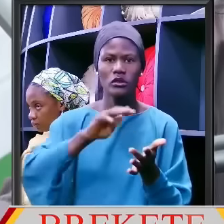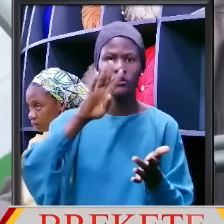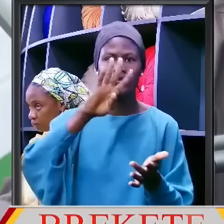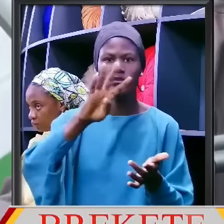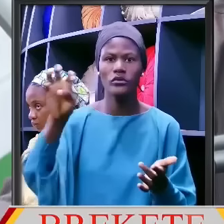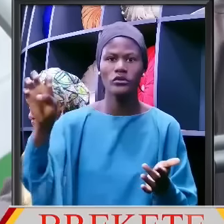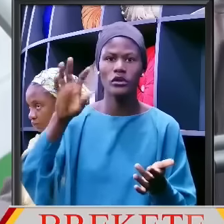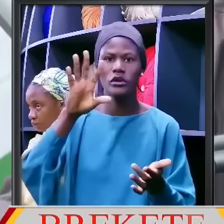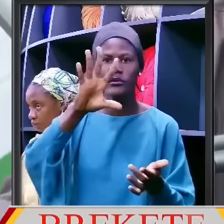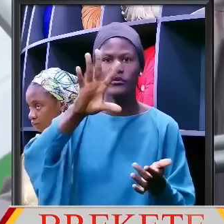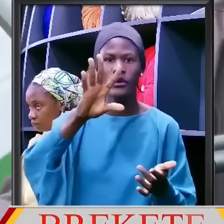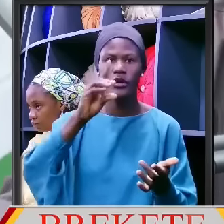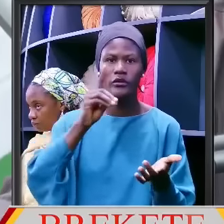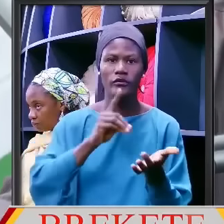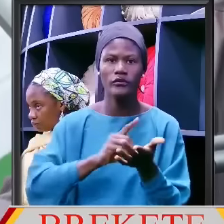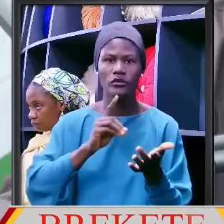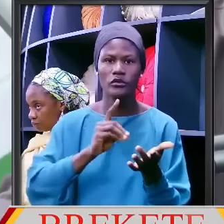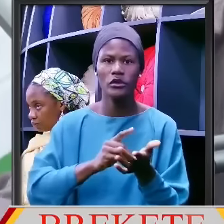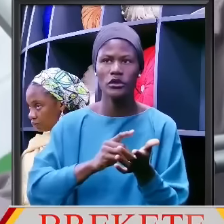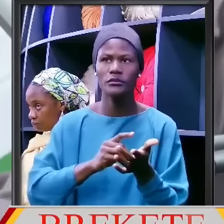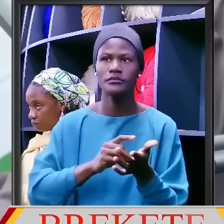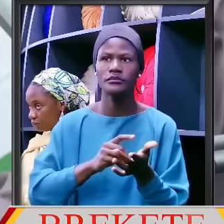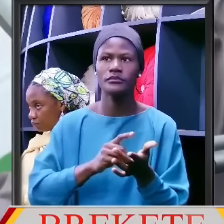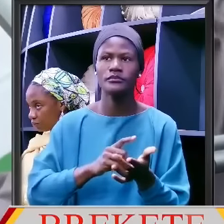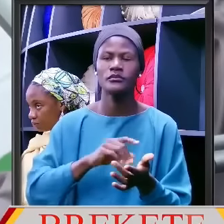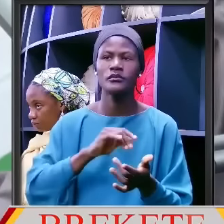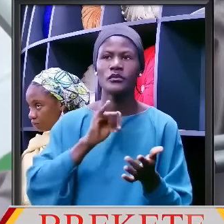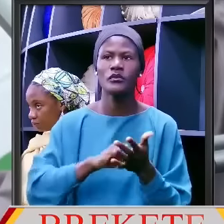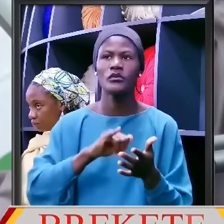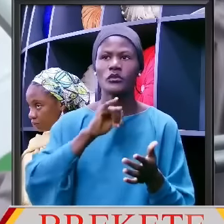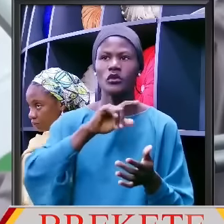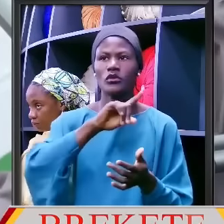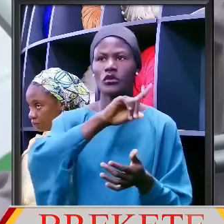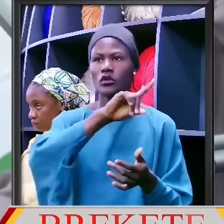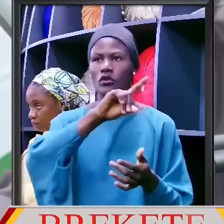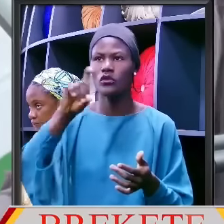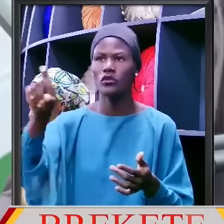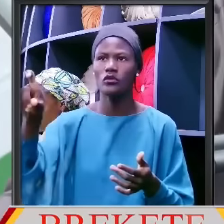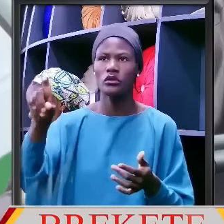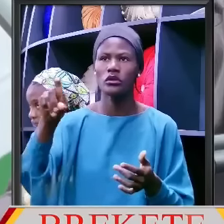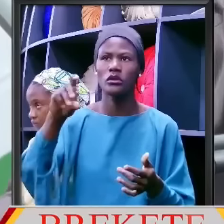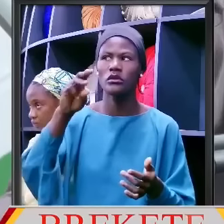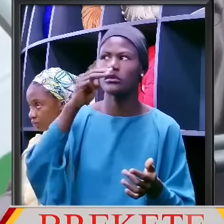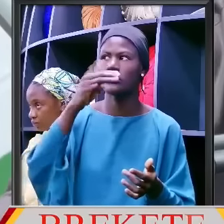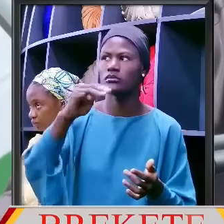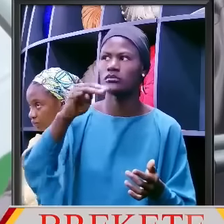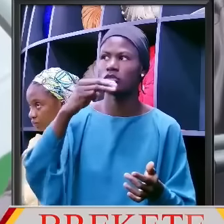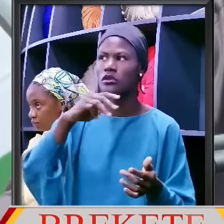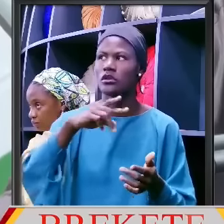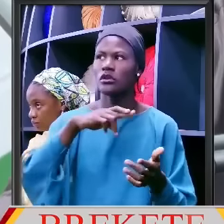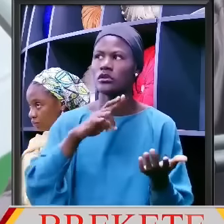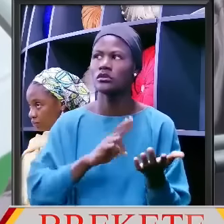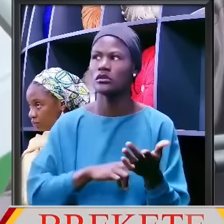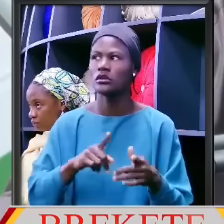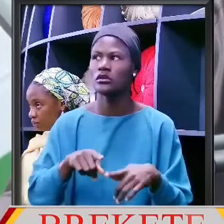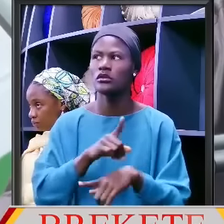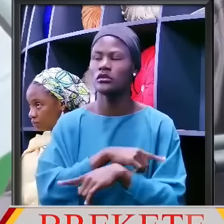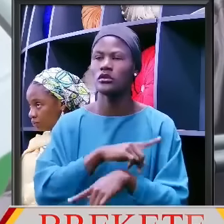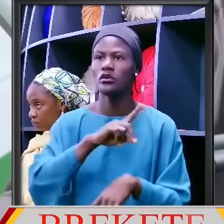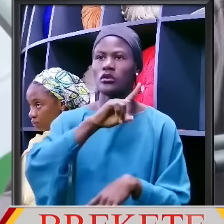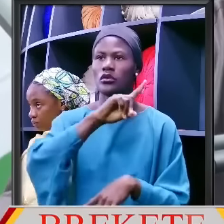$83,405.98. This is over 100 million naira today. If you calculate it by 1/6, it's